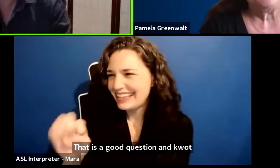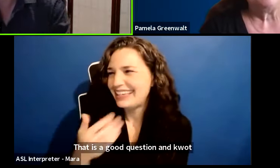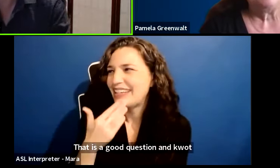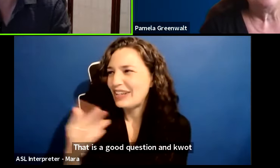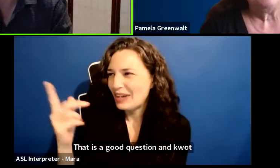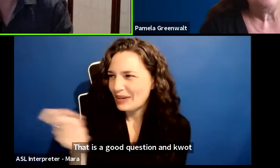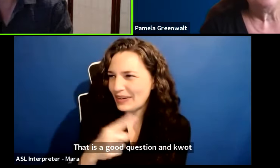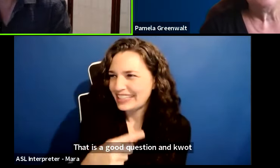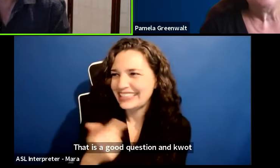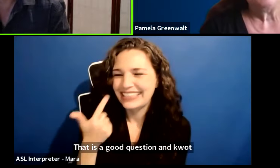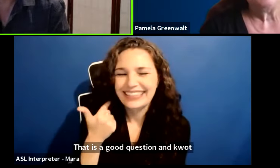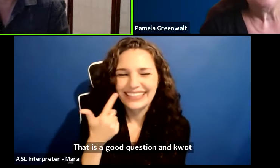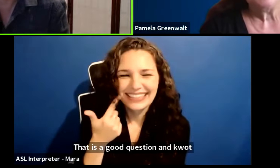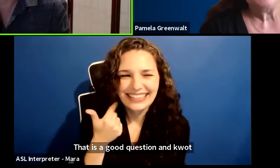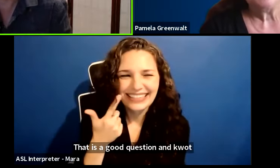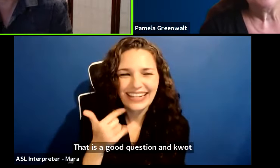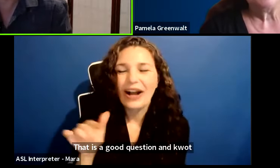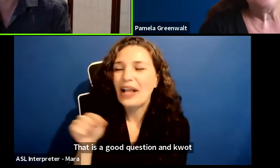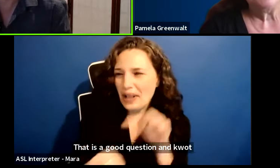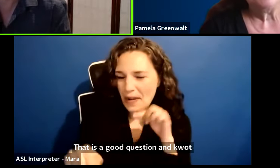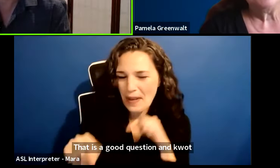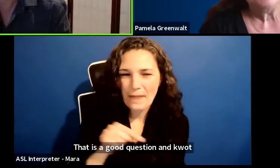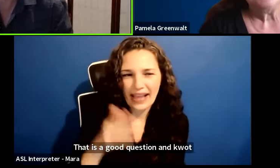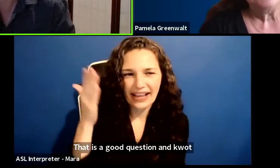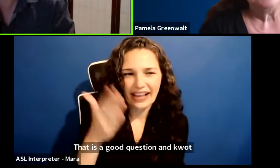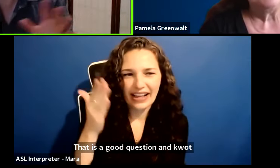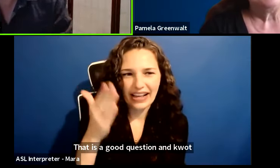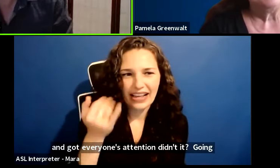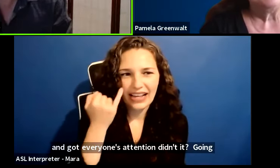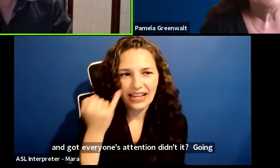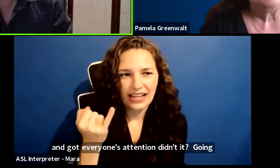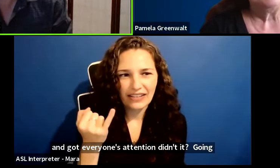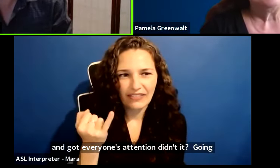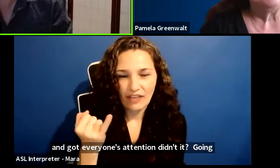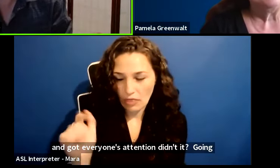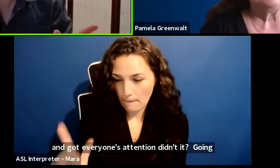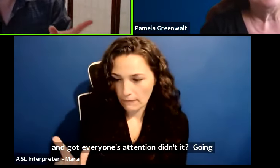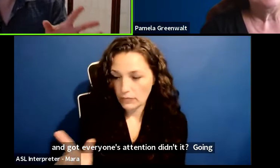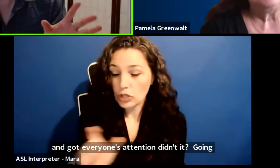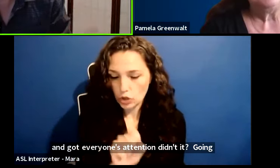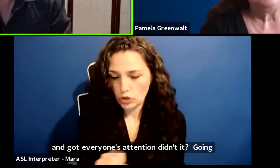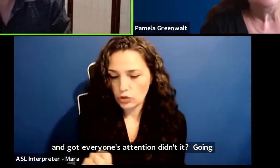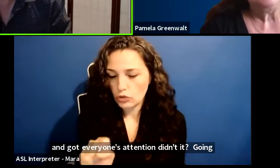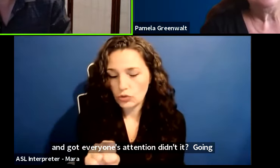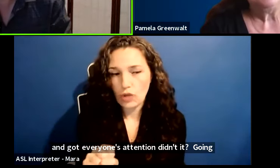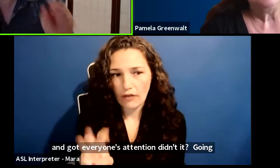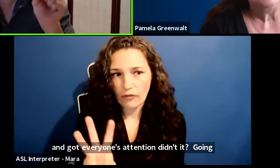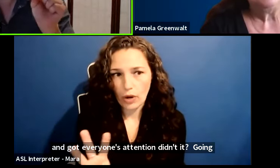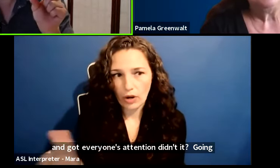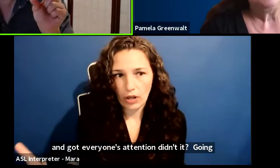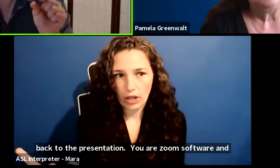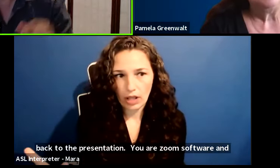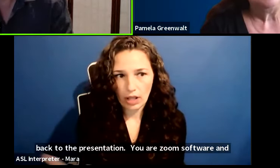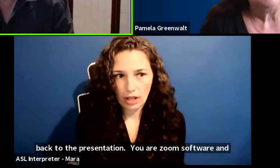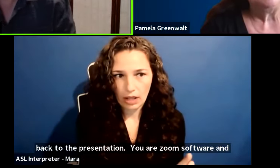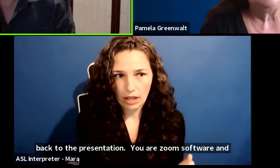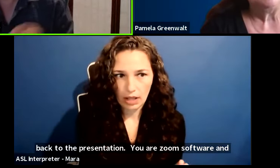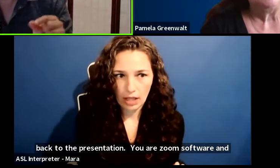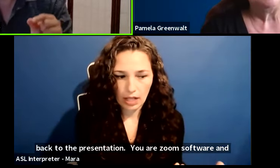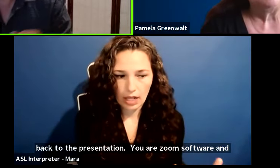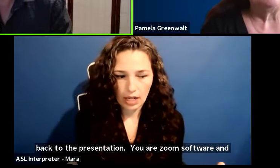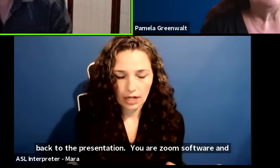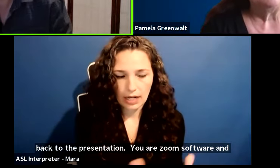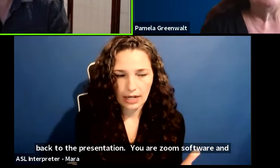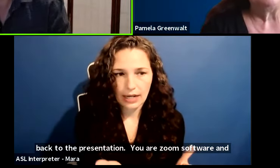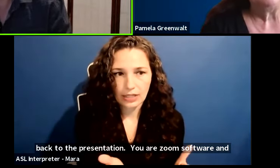Going back to my presentation, when you're the Zoom software, if you click in the bottom left corner on next to the Start Video button, there's a little arrow. If you